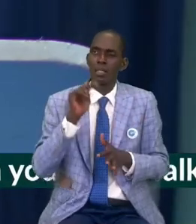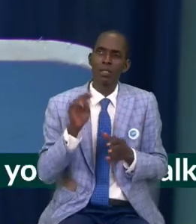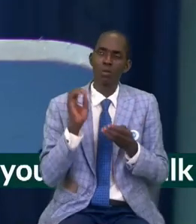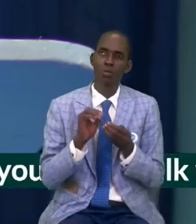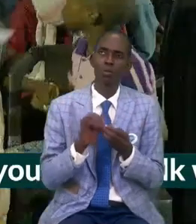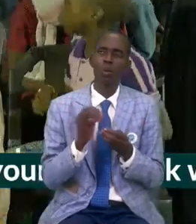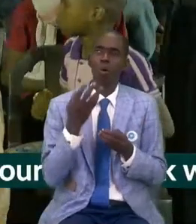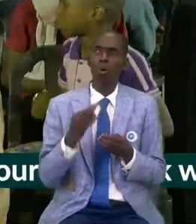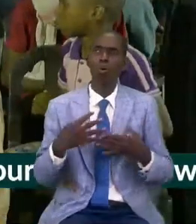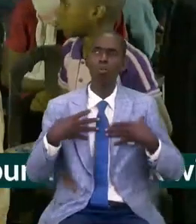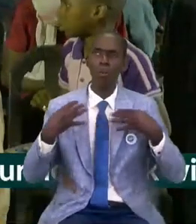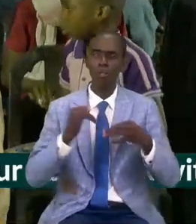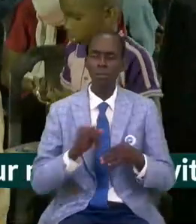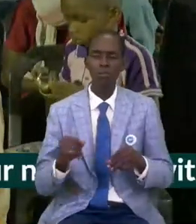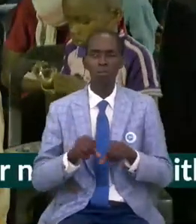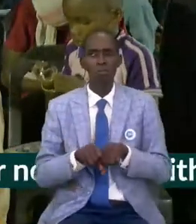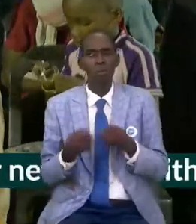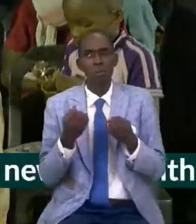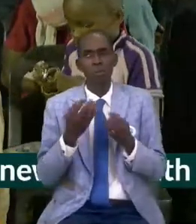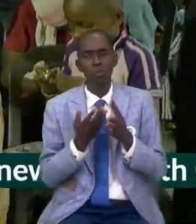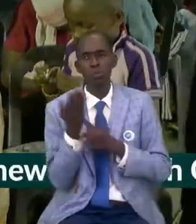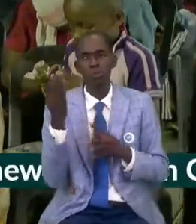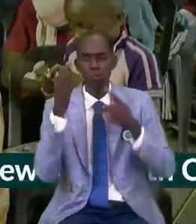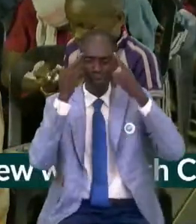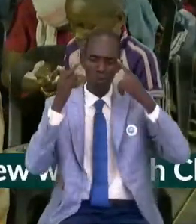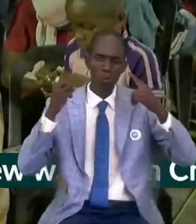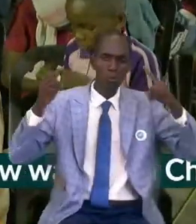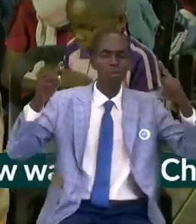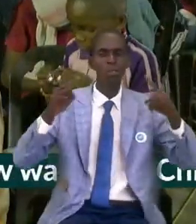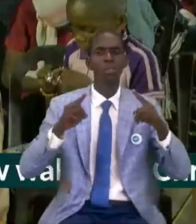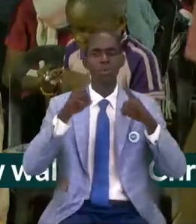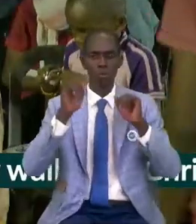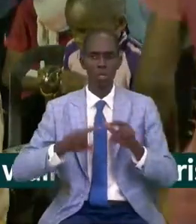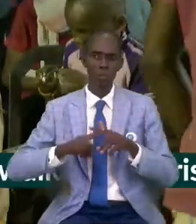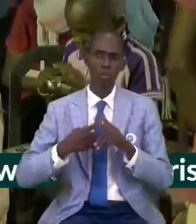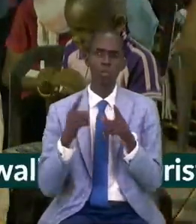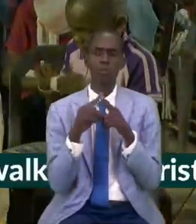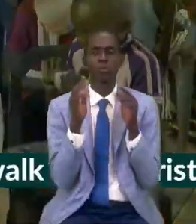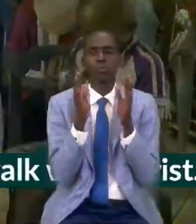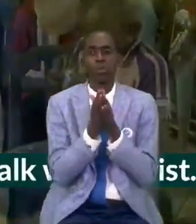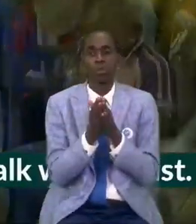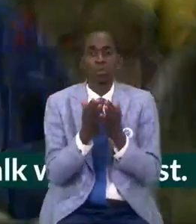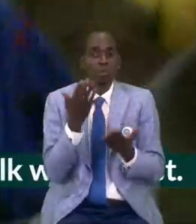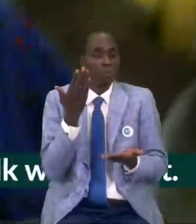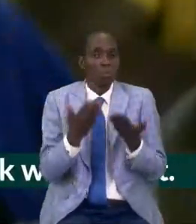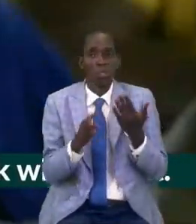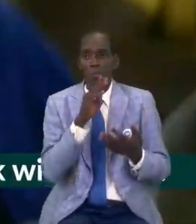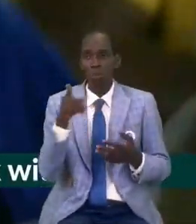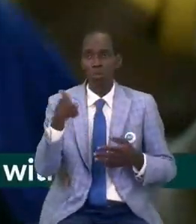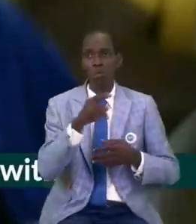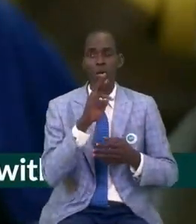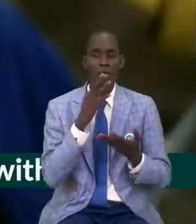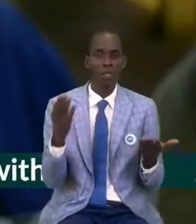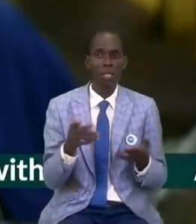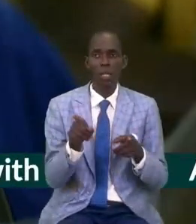or you're a worker, but you have a challenge, take it to God in prayer. This is time for you to pray and say, God, don't pass